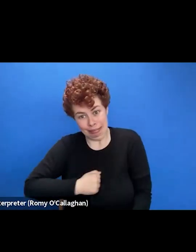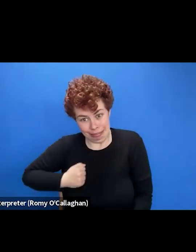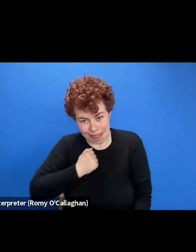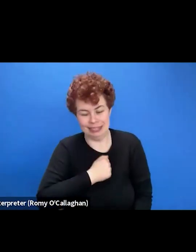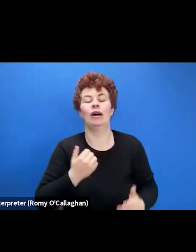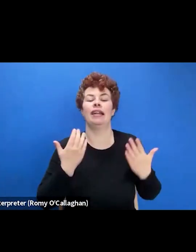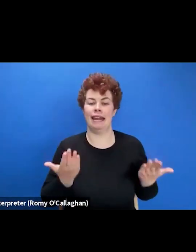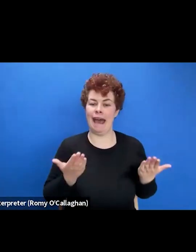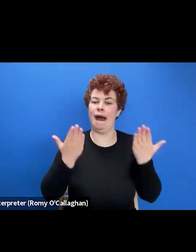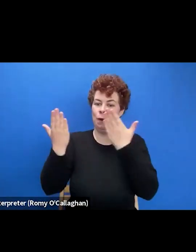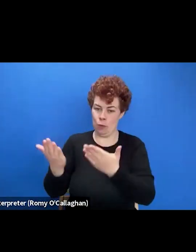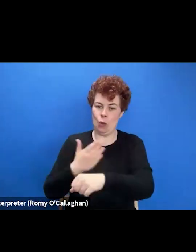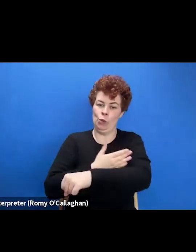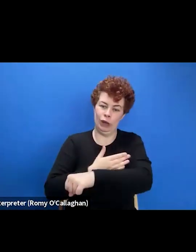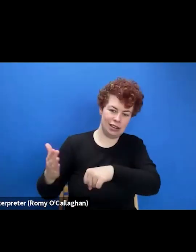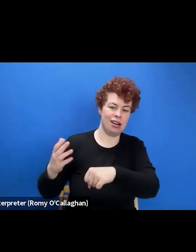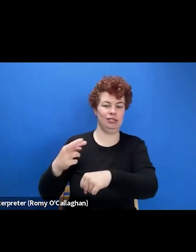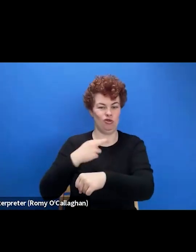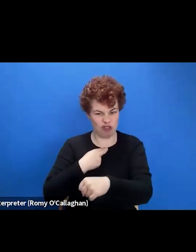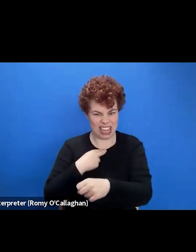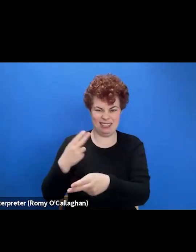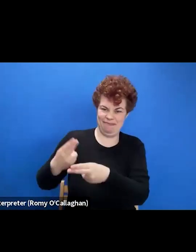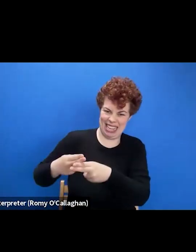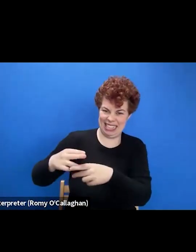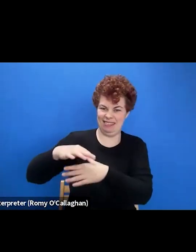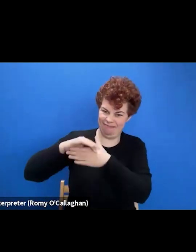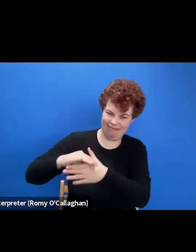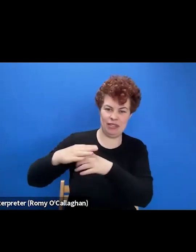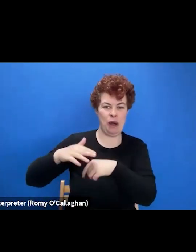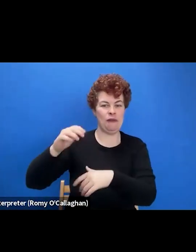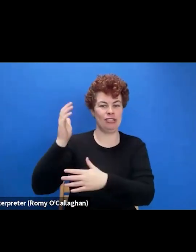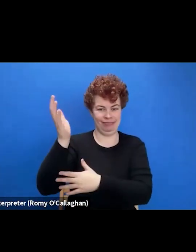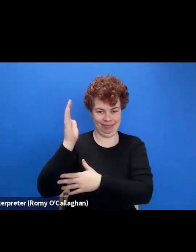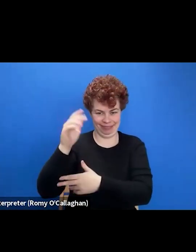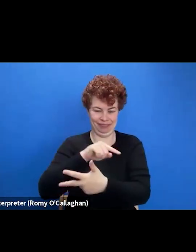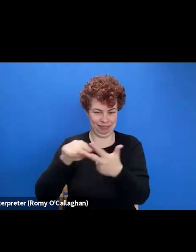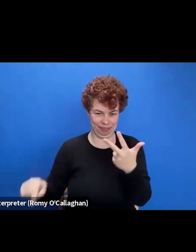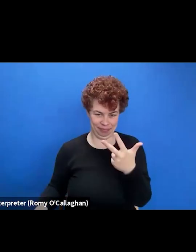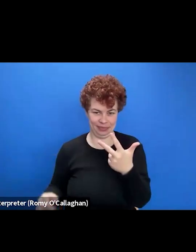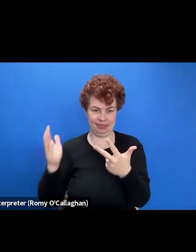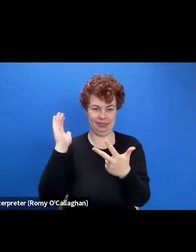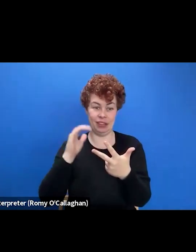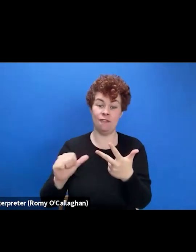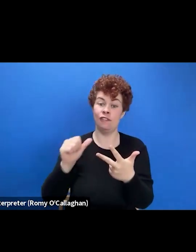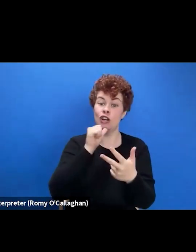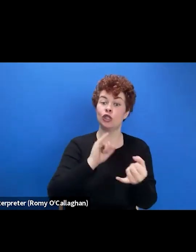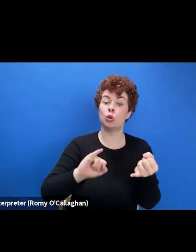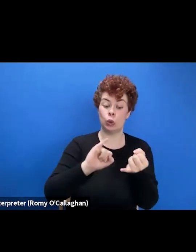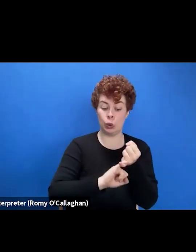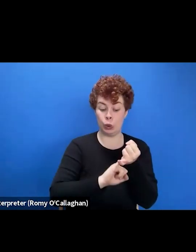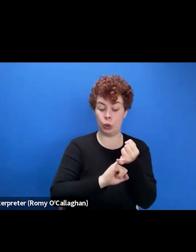get to get moving with our wonderful lineup of speakers. So our first speaker